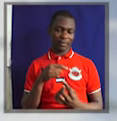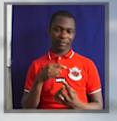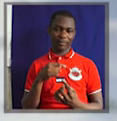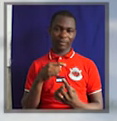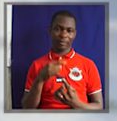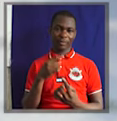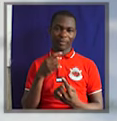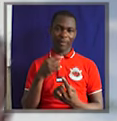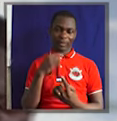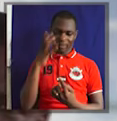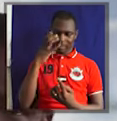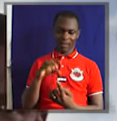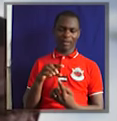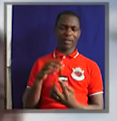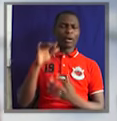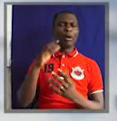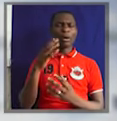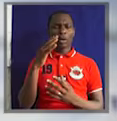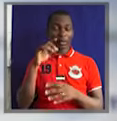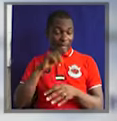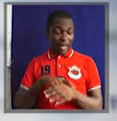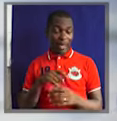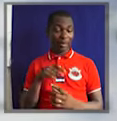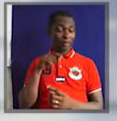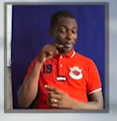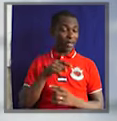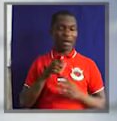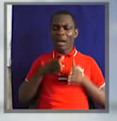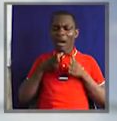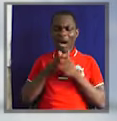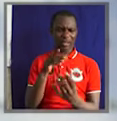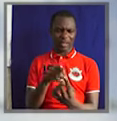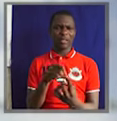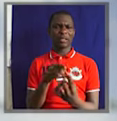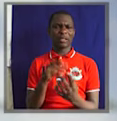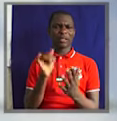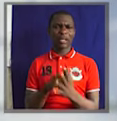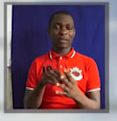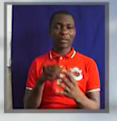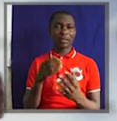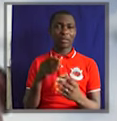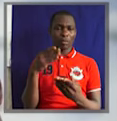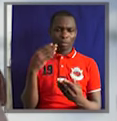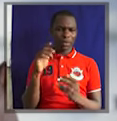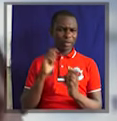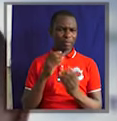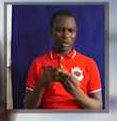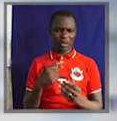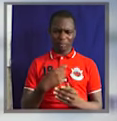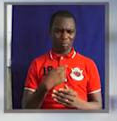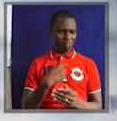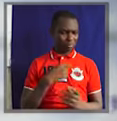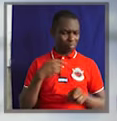elisha ɛkɔnfronto gehase sɛ adɛn nti ɛna sika a me sɛ menyeɛ no wakɔ akɔgye sɛ wakɔ akɔgye deɛ